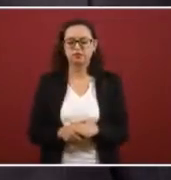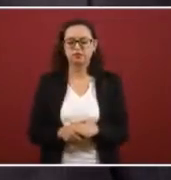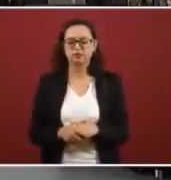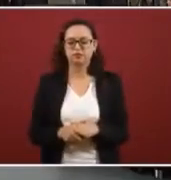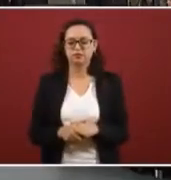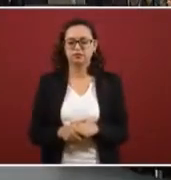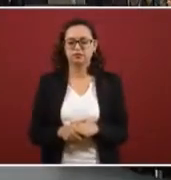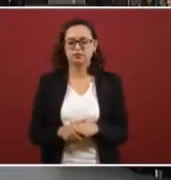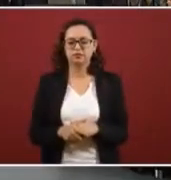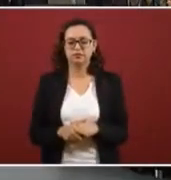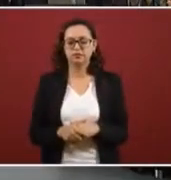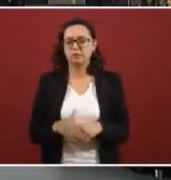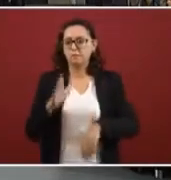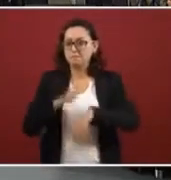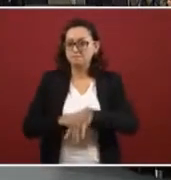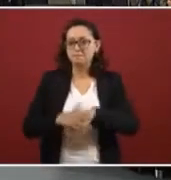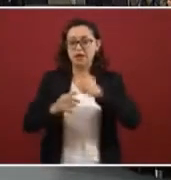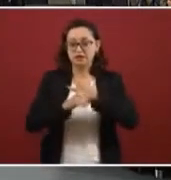And I cannot